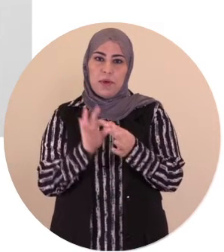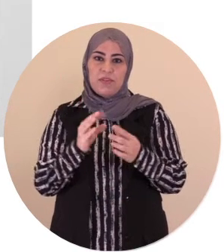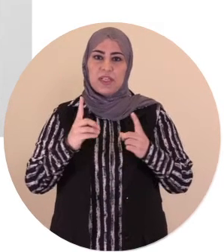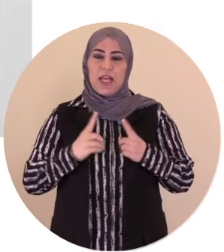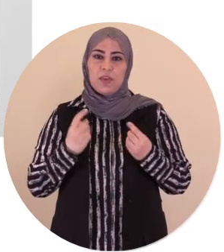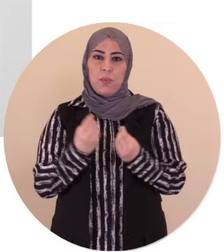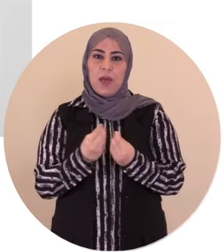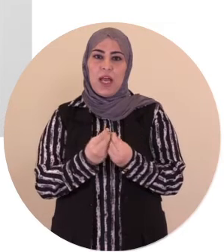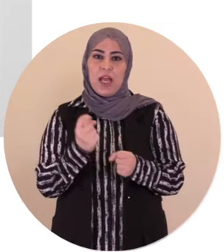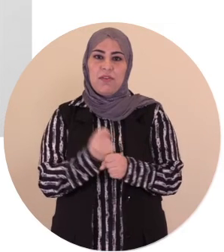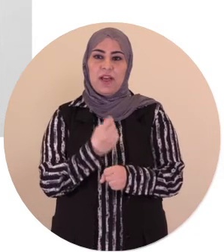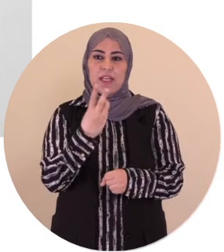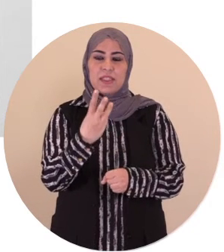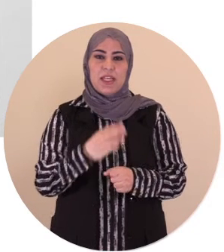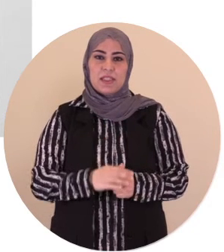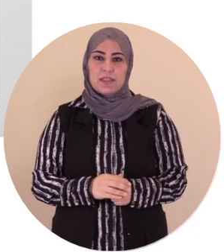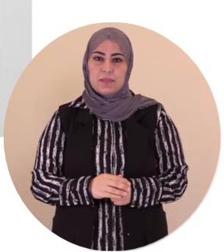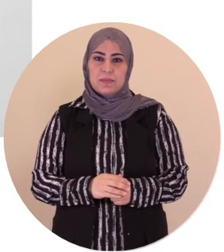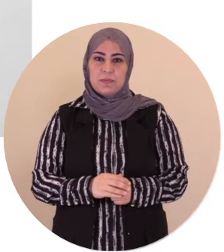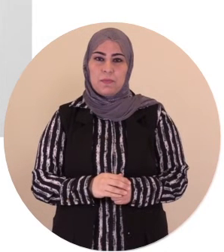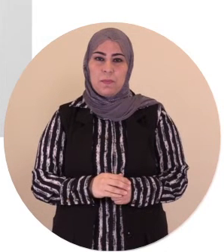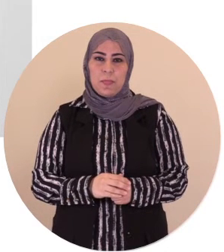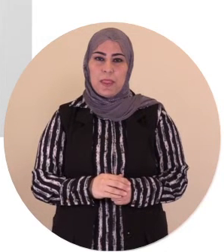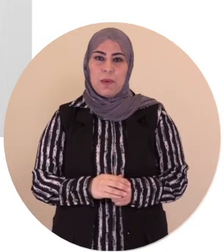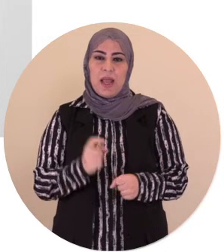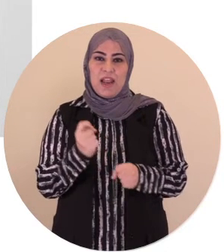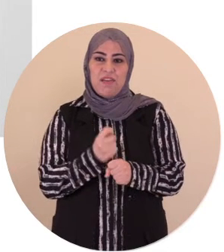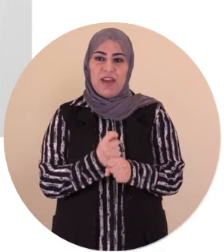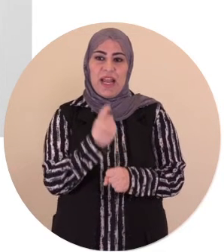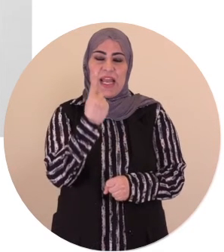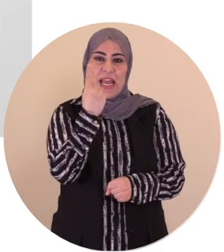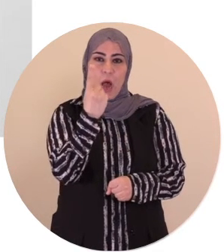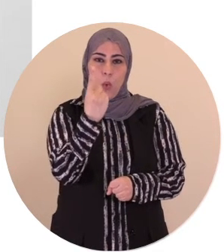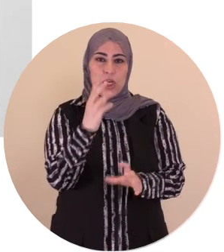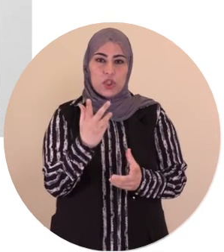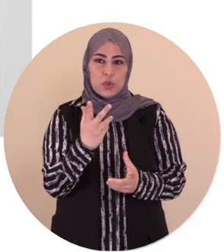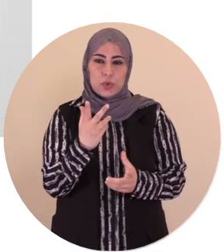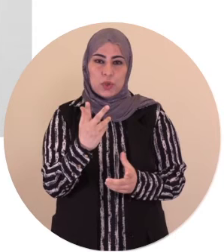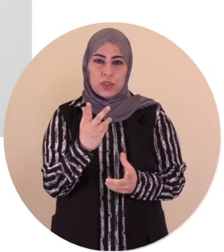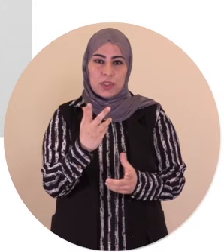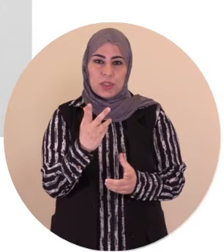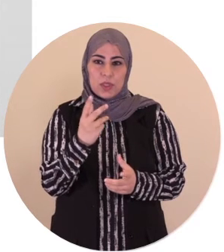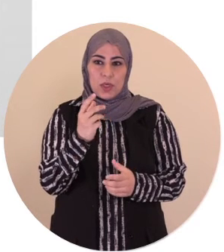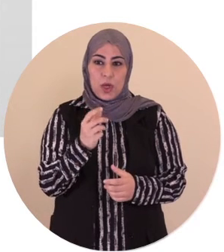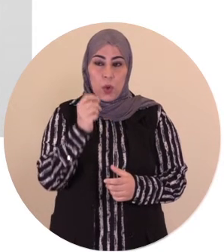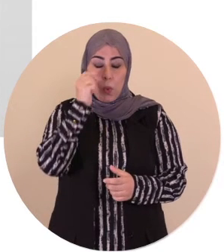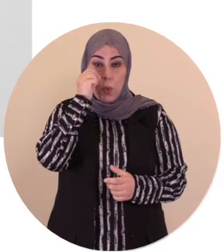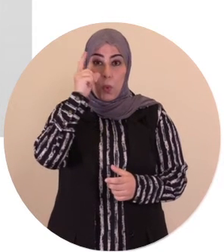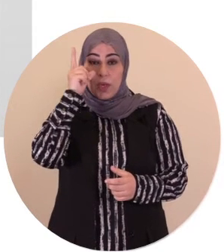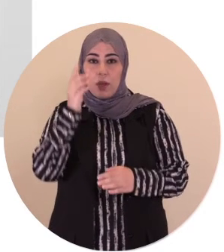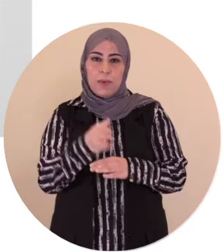the first action that took place is preceded by had, and the verb is in which tense? In the